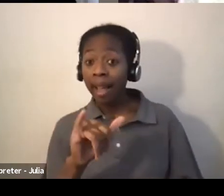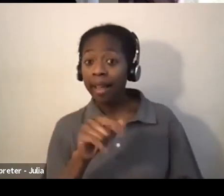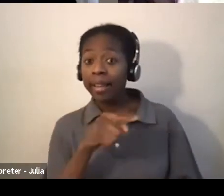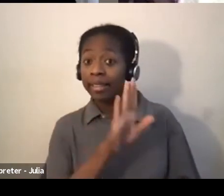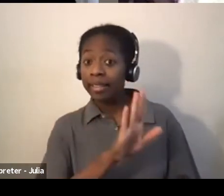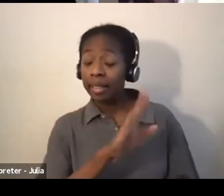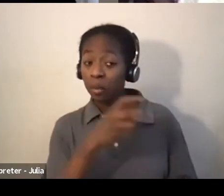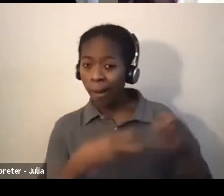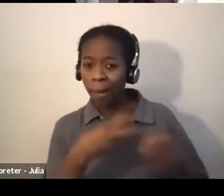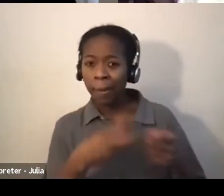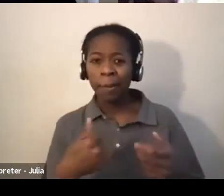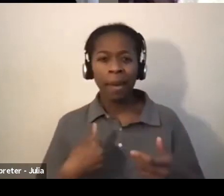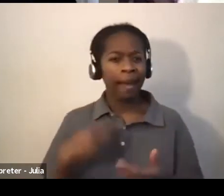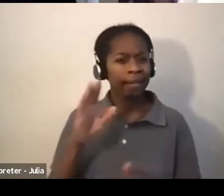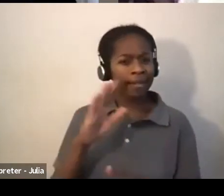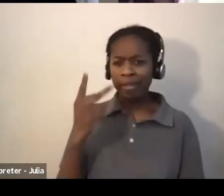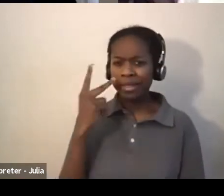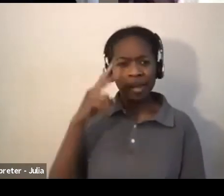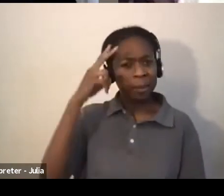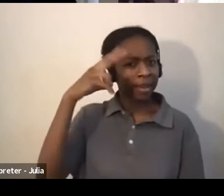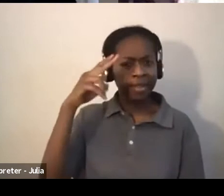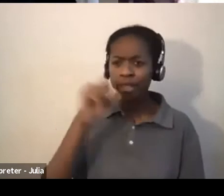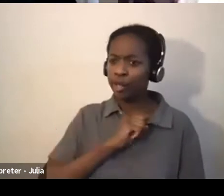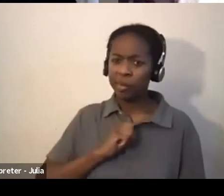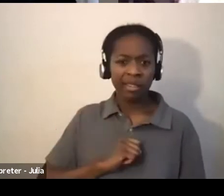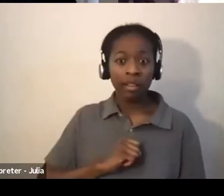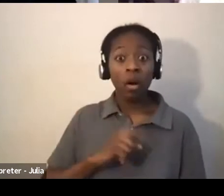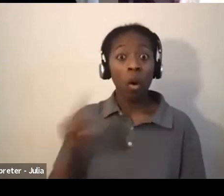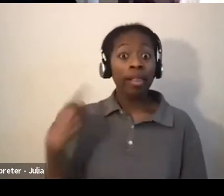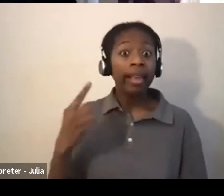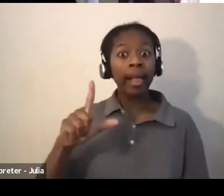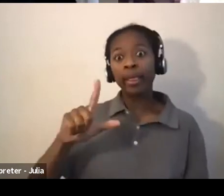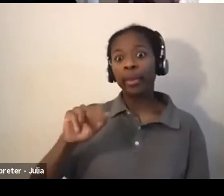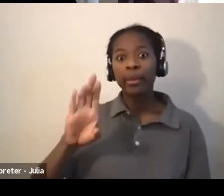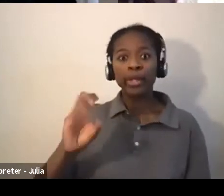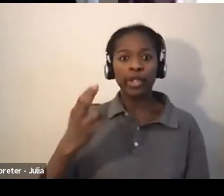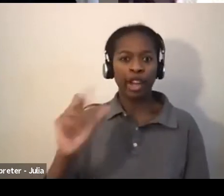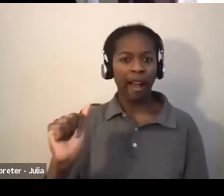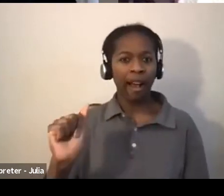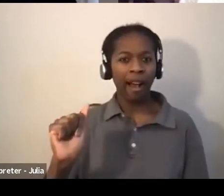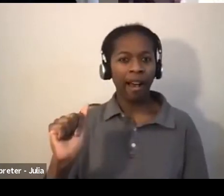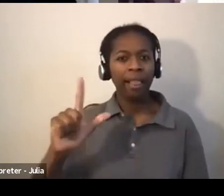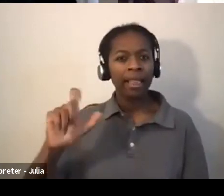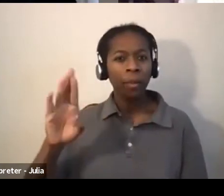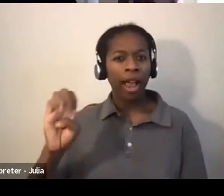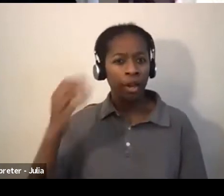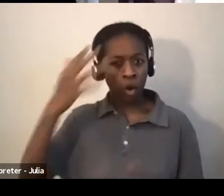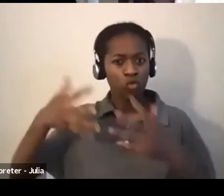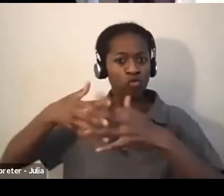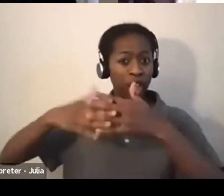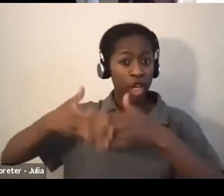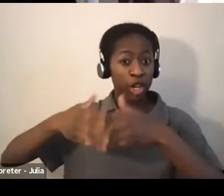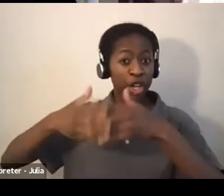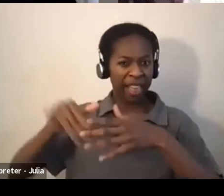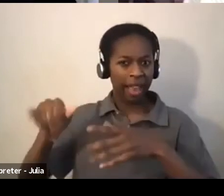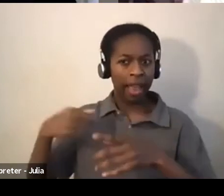thing. Like, I never seen a Mexican superhero, only like Lucha Libre or luchadores that become a superhero. I'm like, okay, but that's kind of